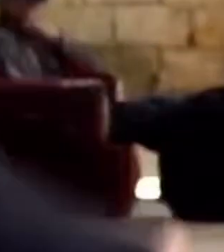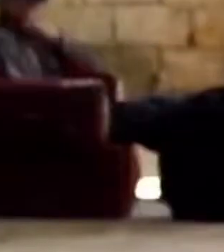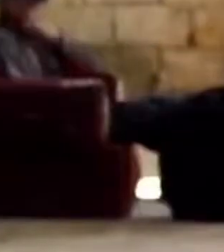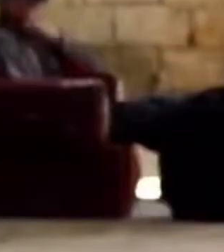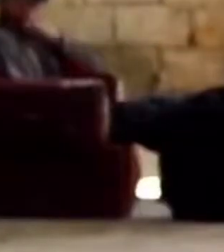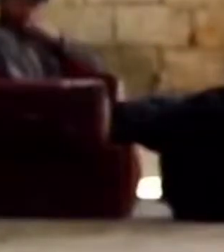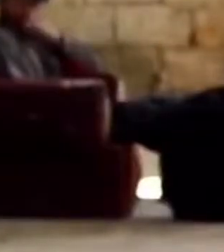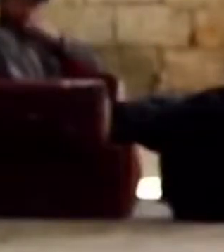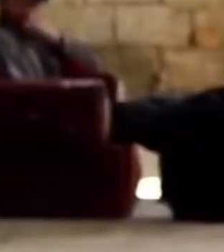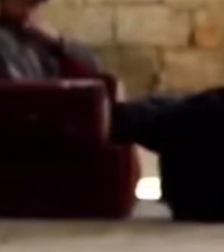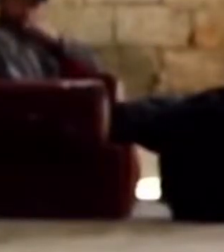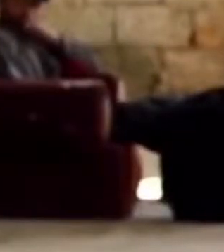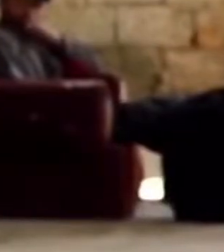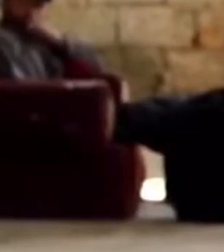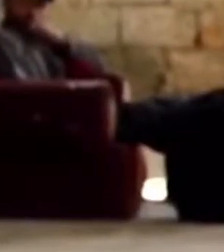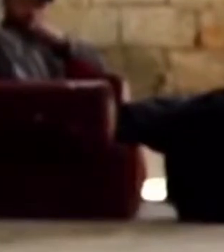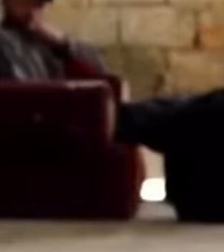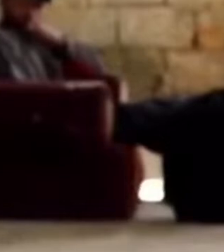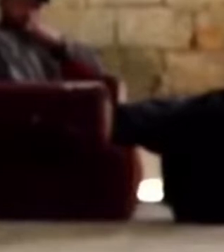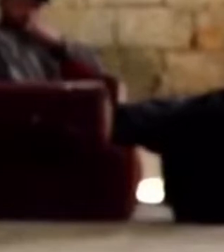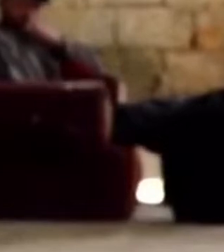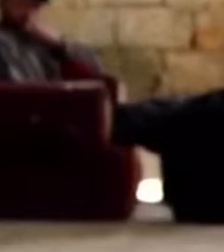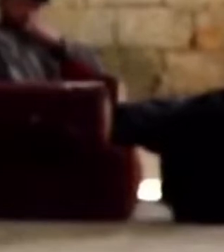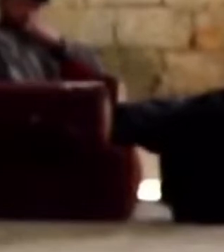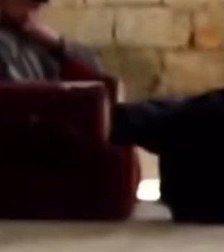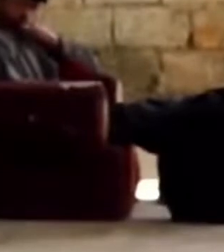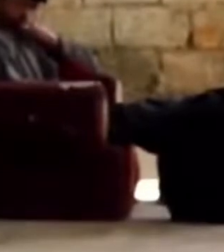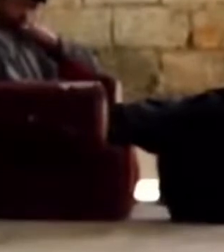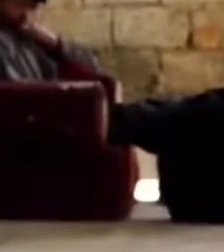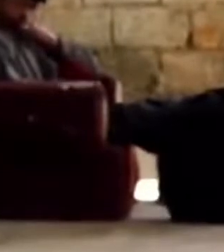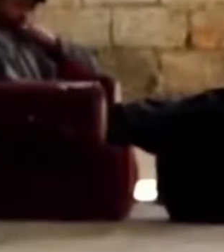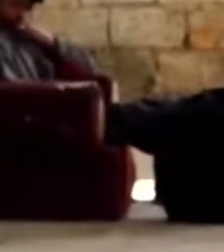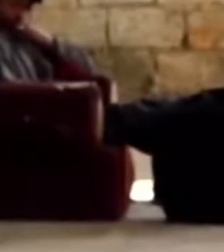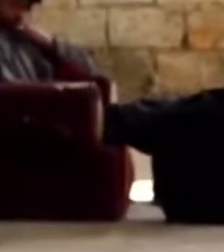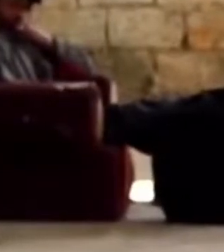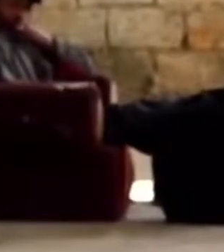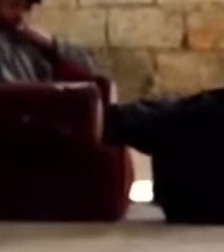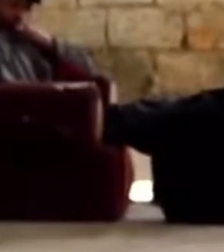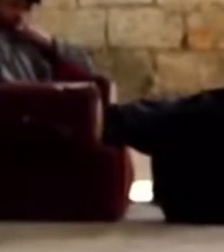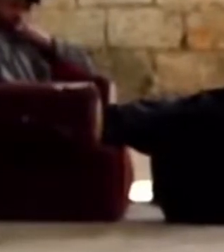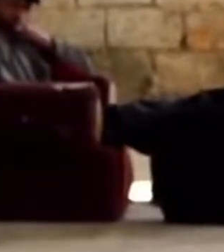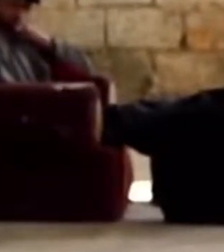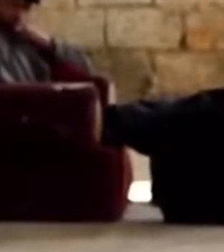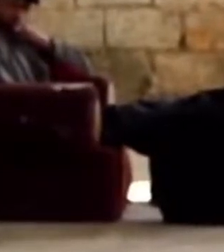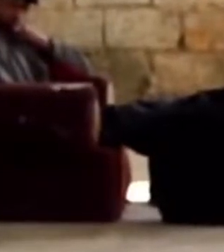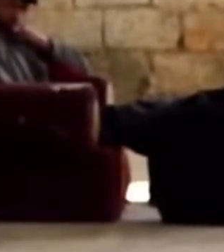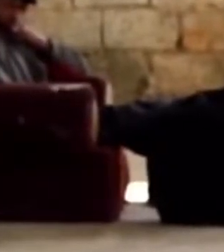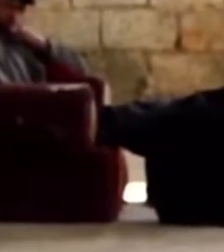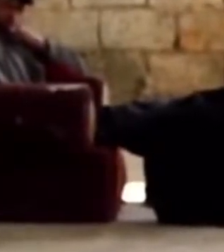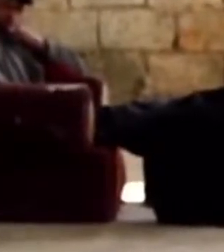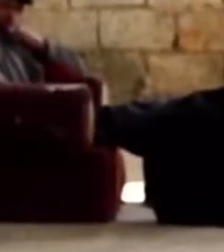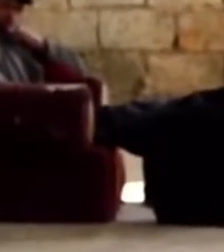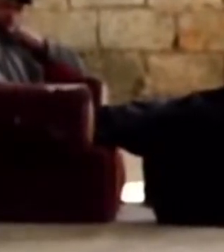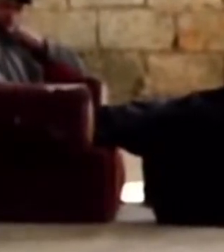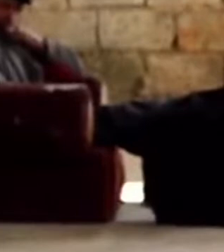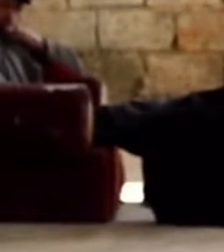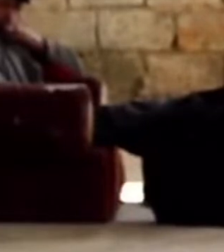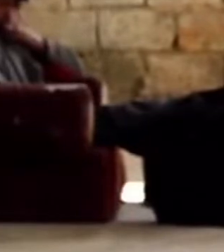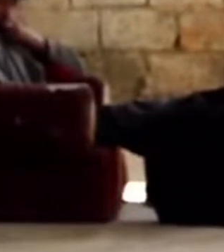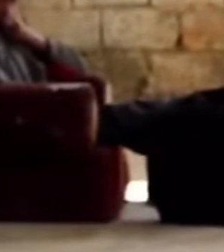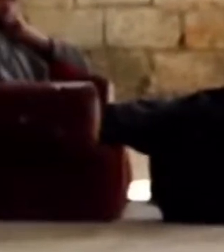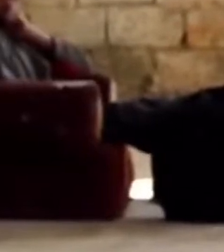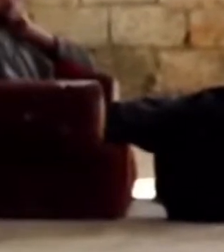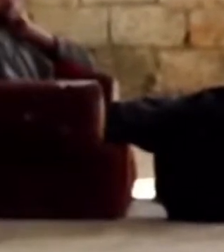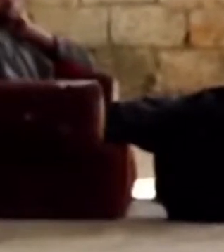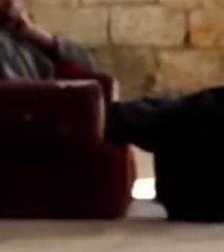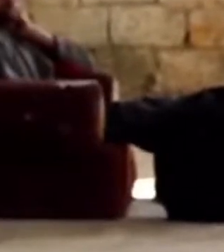off. It will stay about 2-3 years. There is no market shelter. Afterwards,